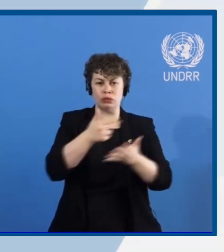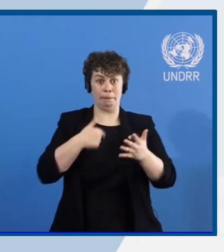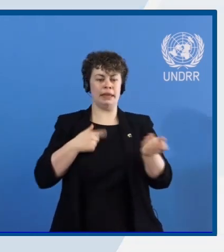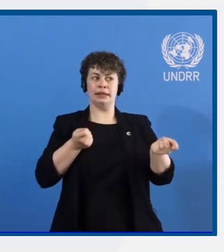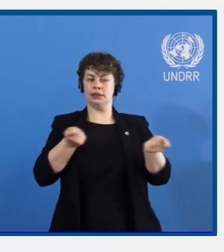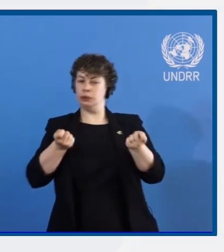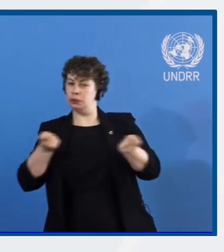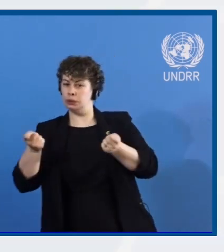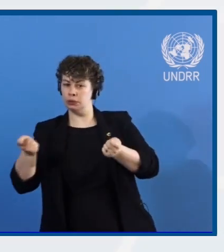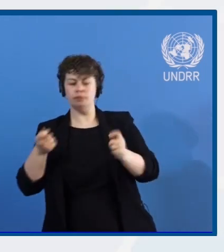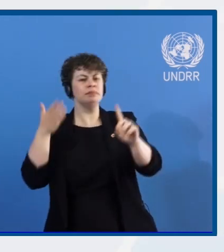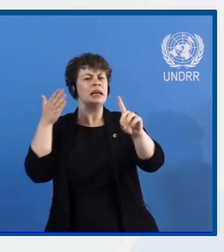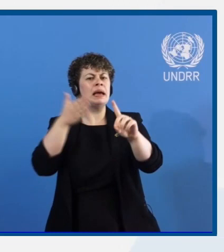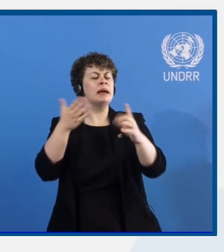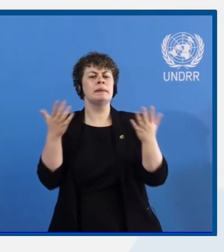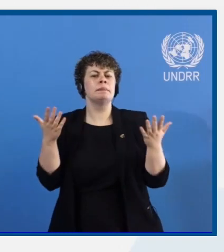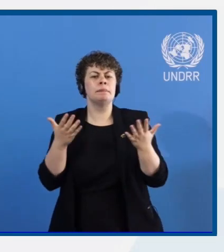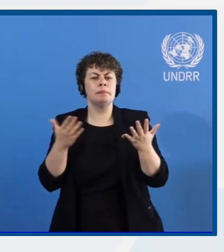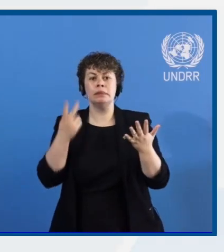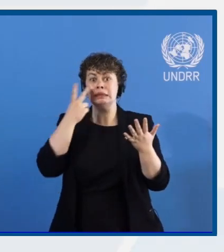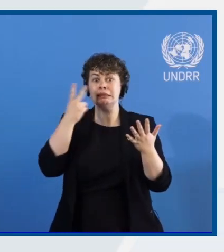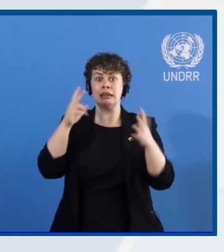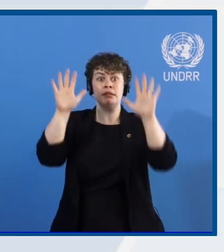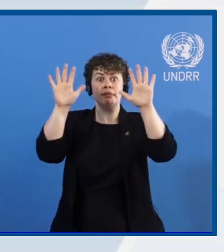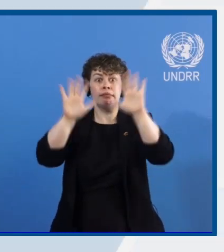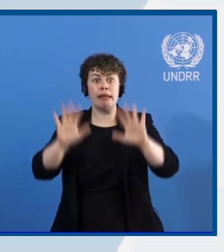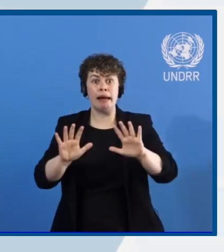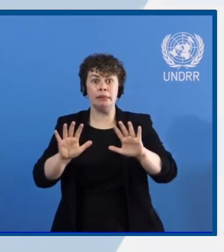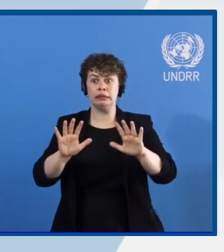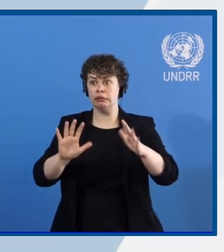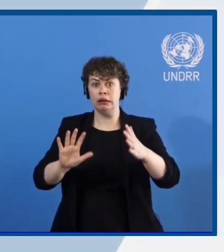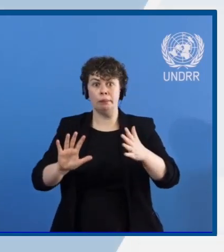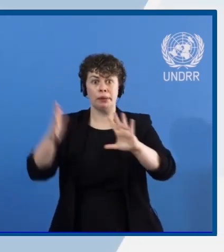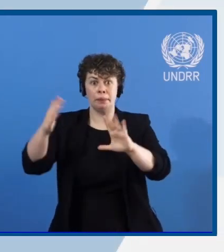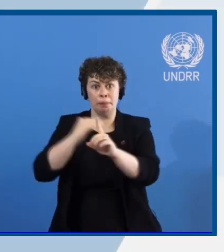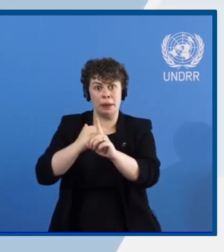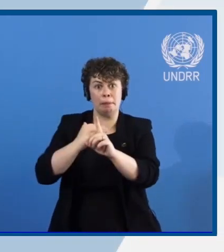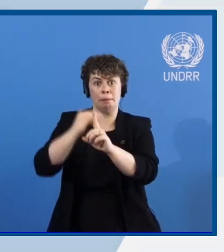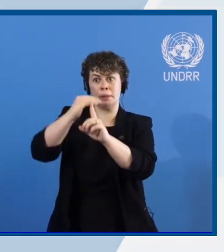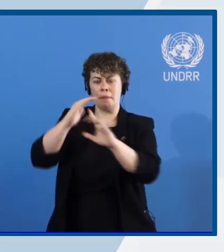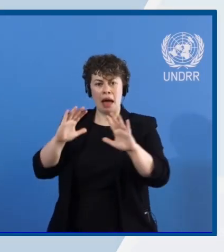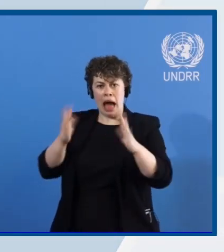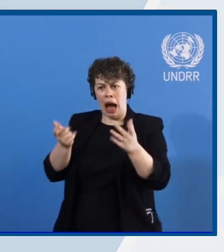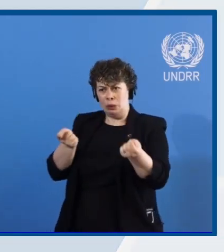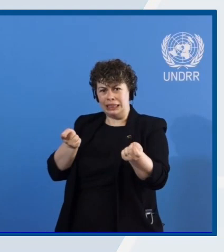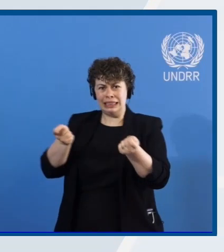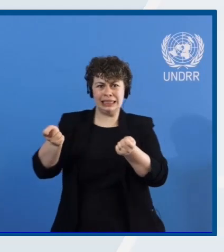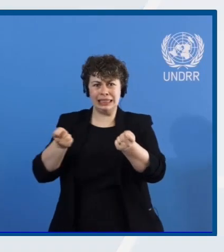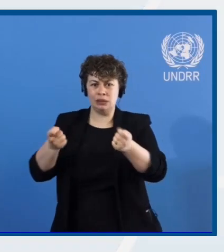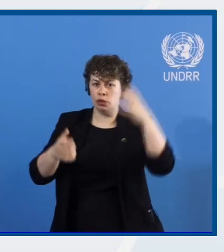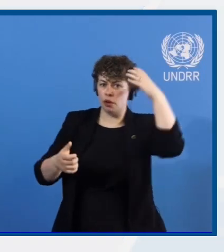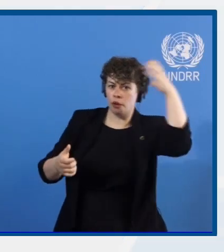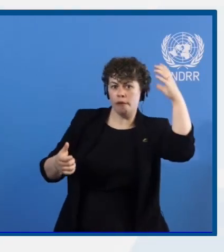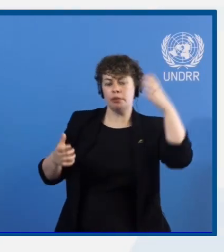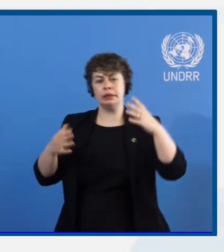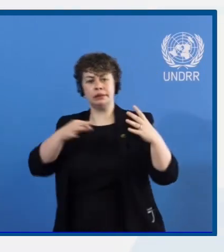to embedding climate and disaster risk reduction measures in public and private investment decisions, and